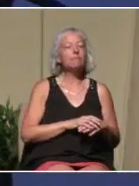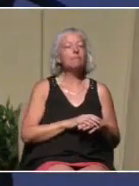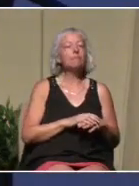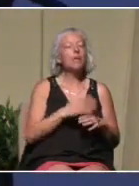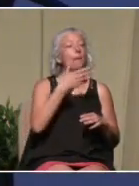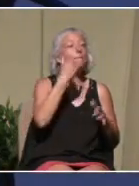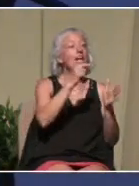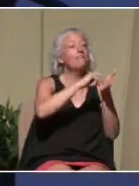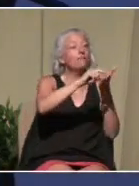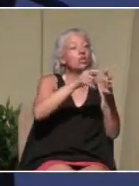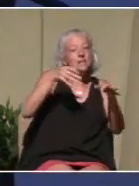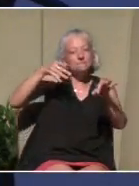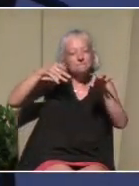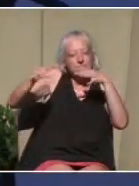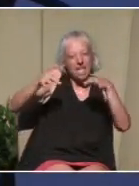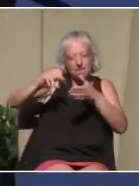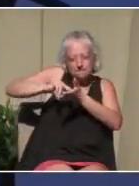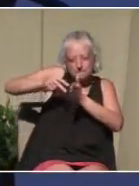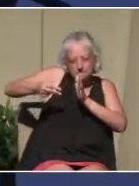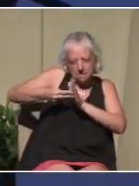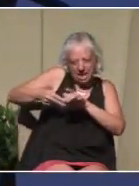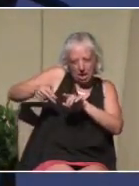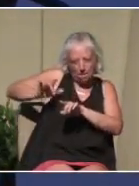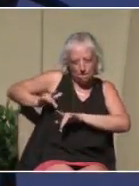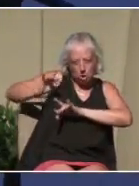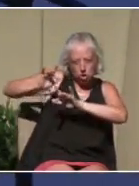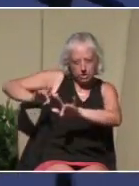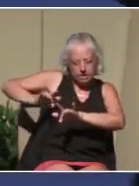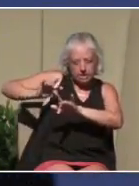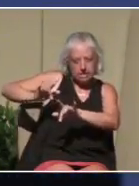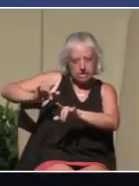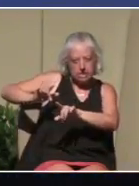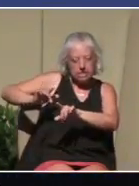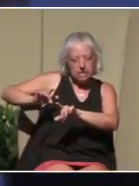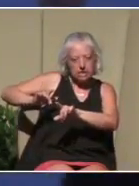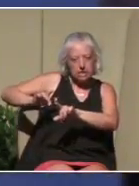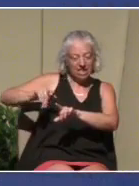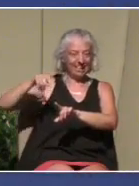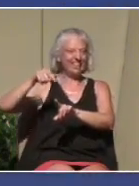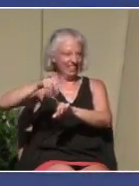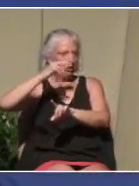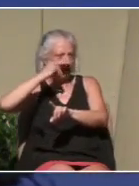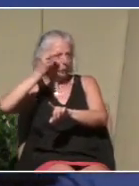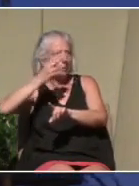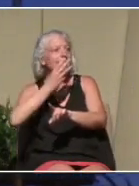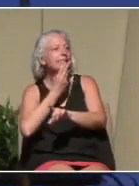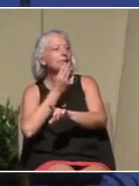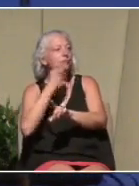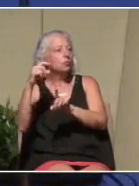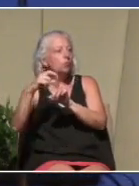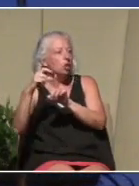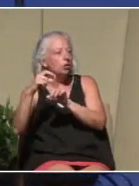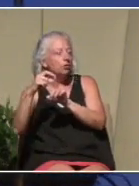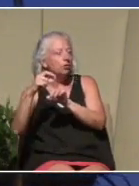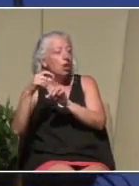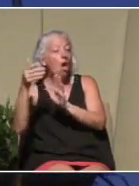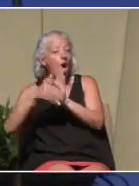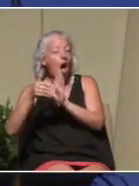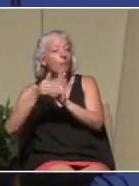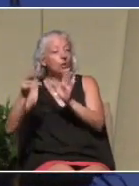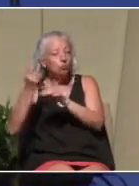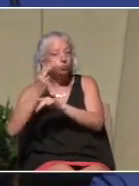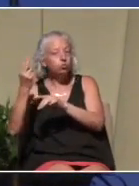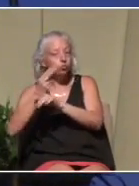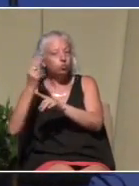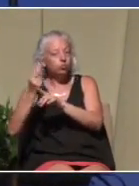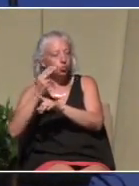what this word mercy means, because it is a unique Hebrew word and an oft-repeated Hebrew